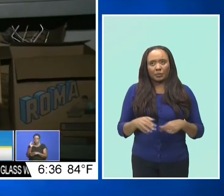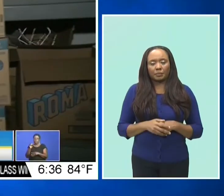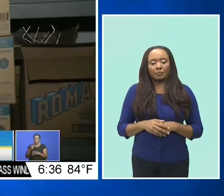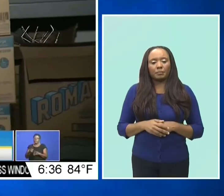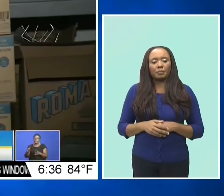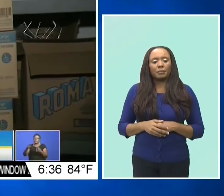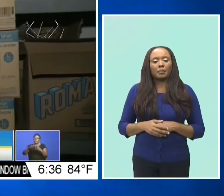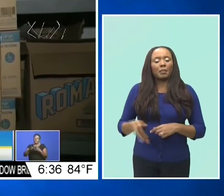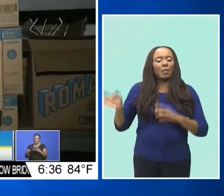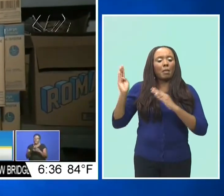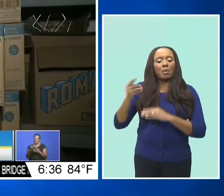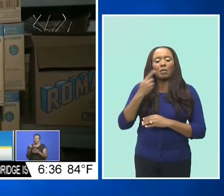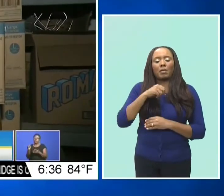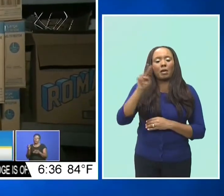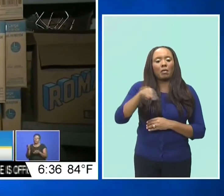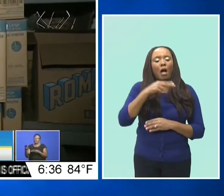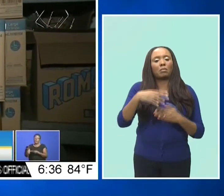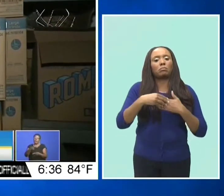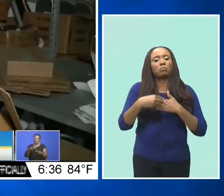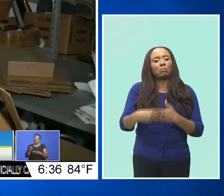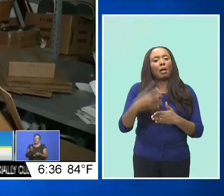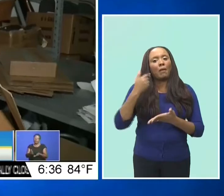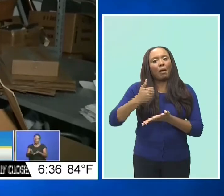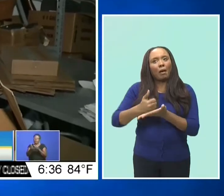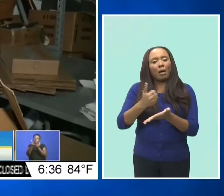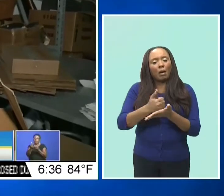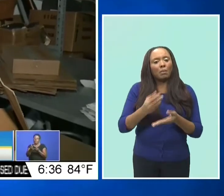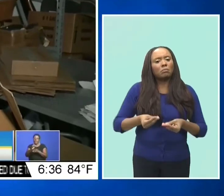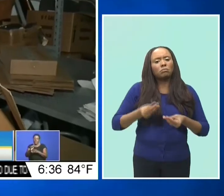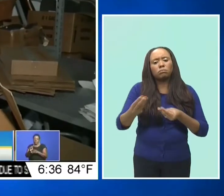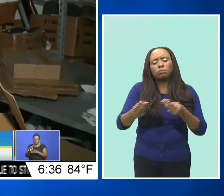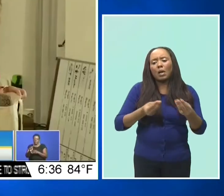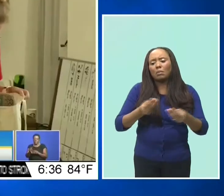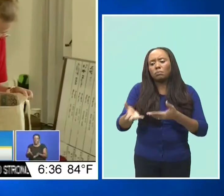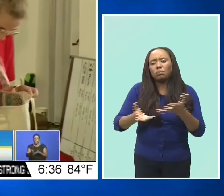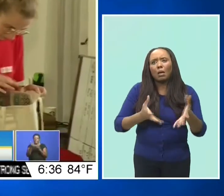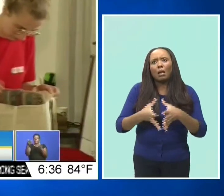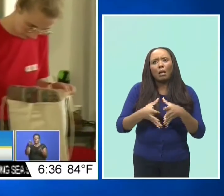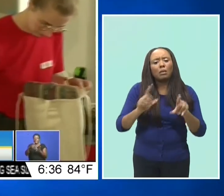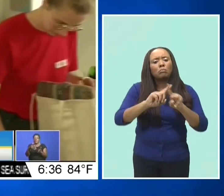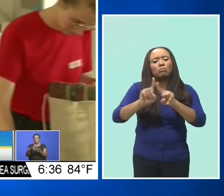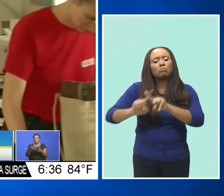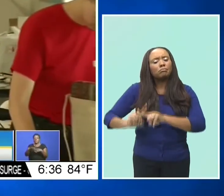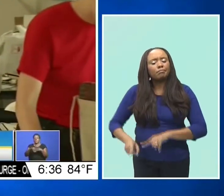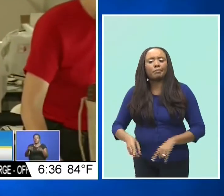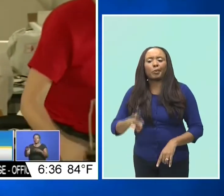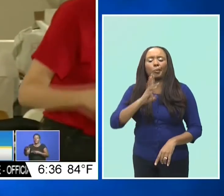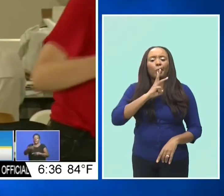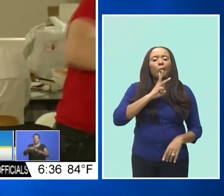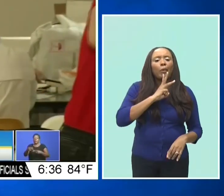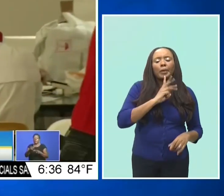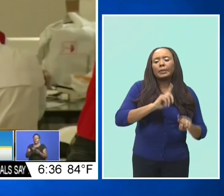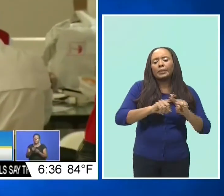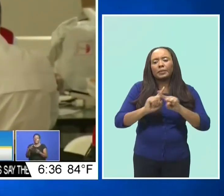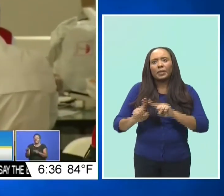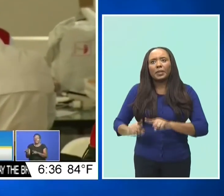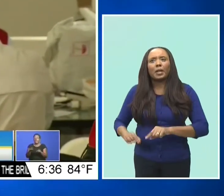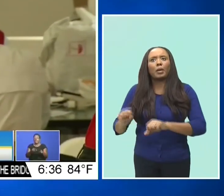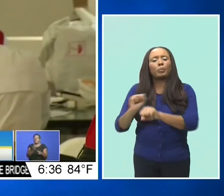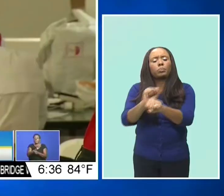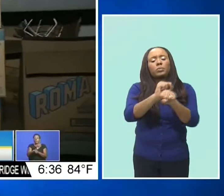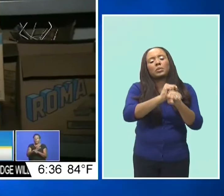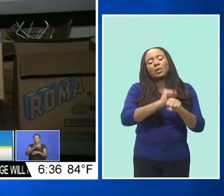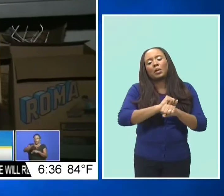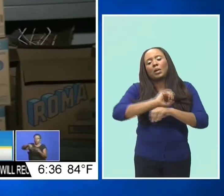of the hurricane relief effort, providing necessities for thousands of Dorian victims. As they work around the clock to get supplies to those in